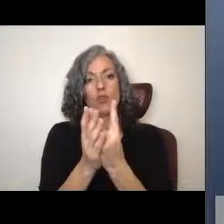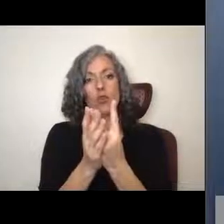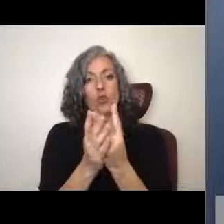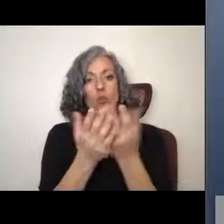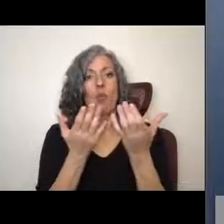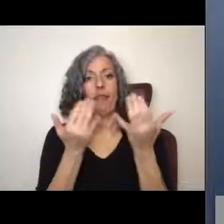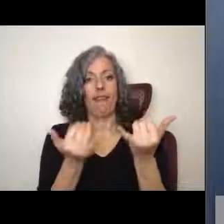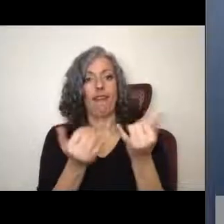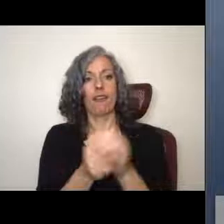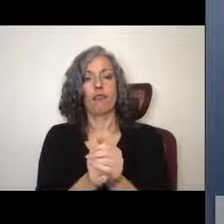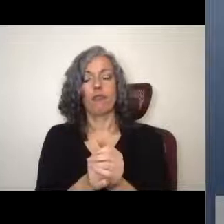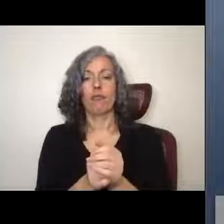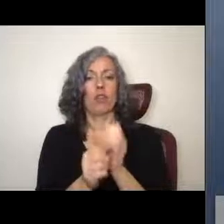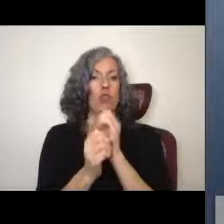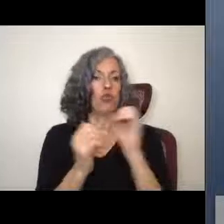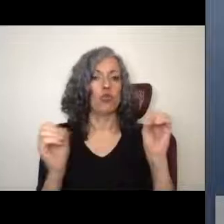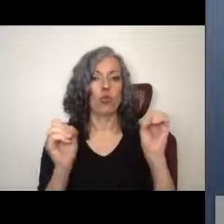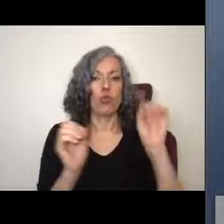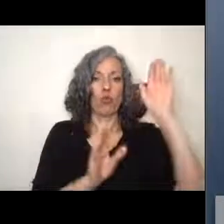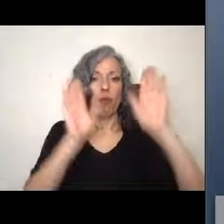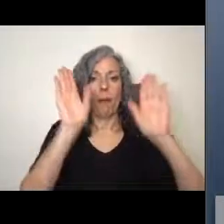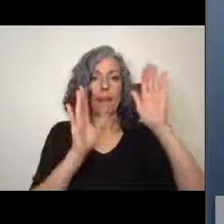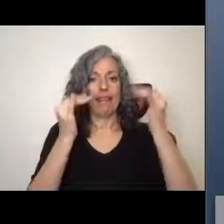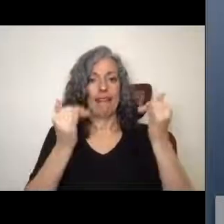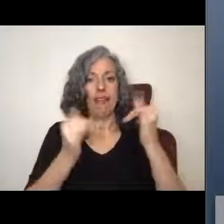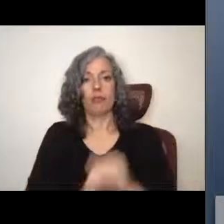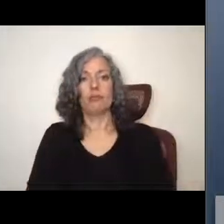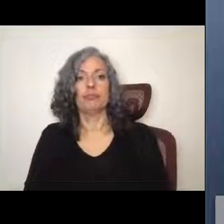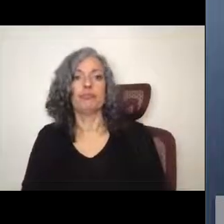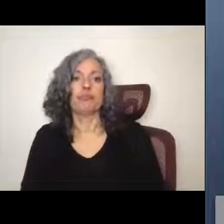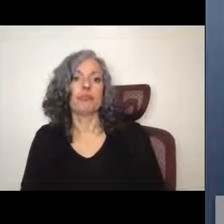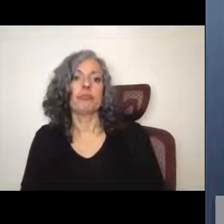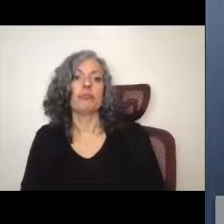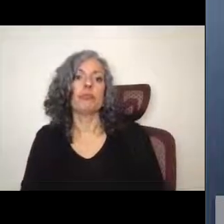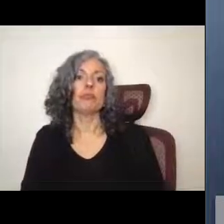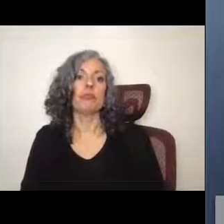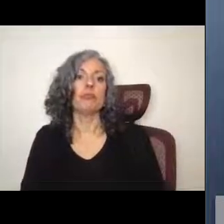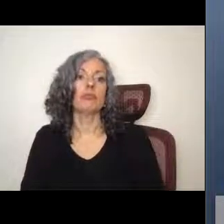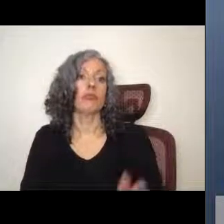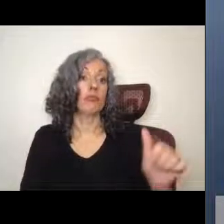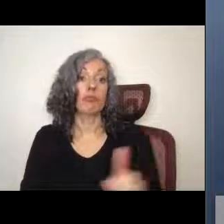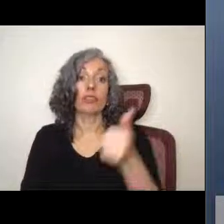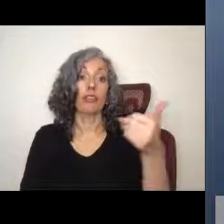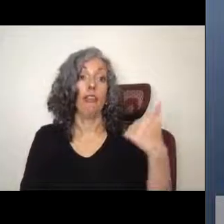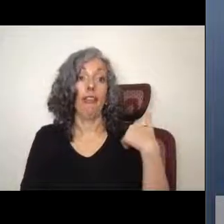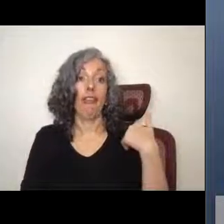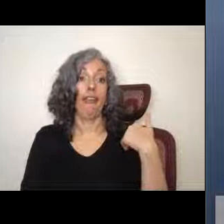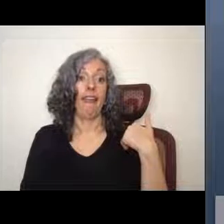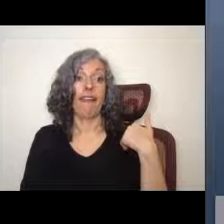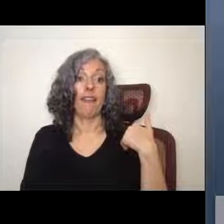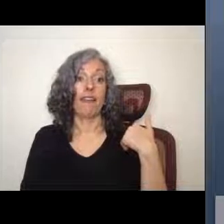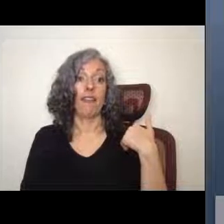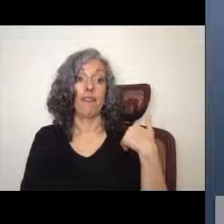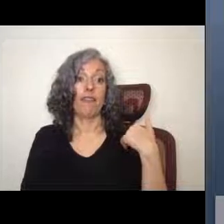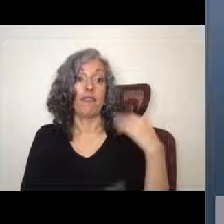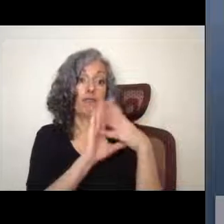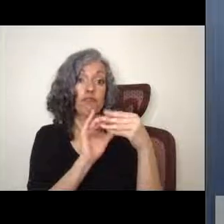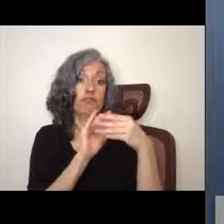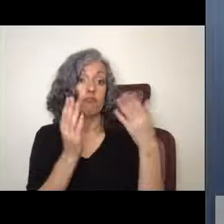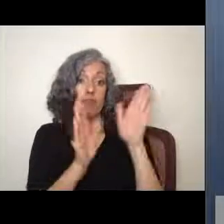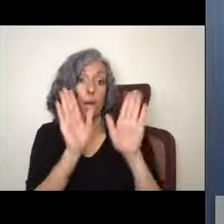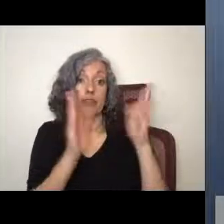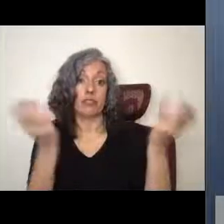No public comment at this time. Thank you. Commissioners, do you have any comments or could we make a motion? I'll move the item. Do